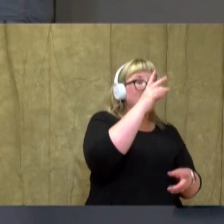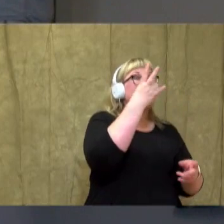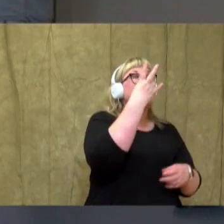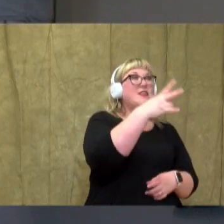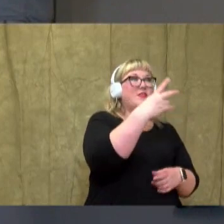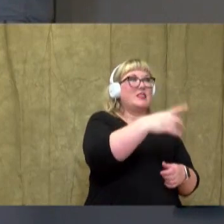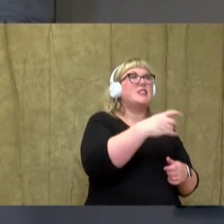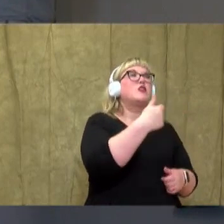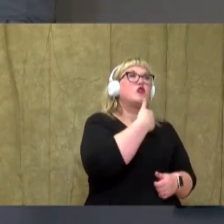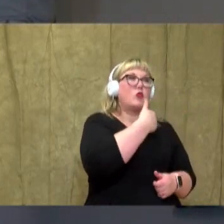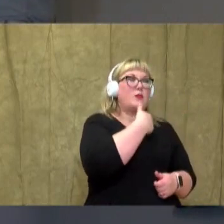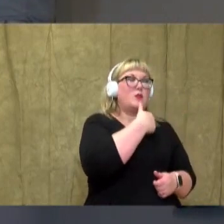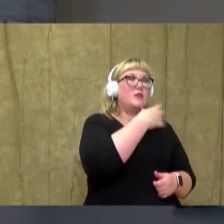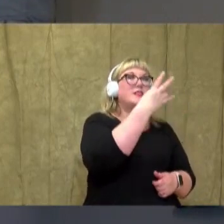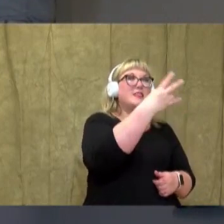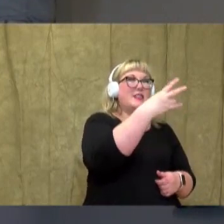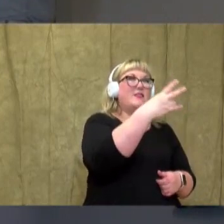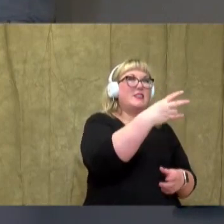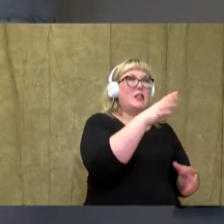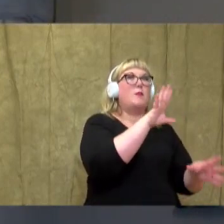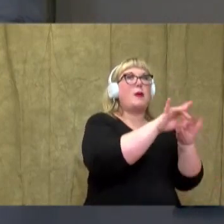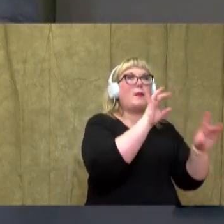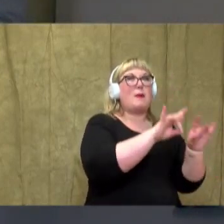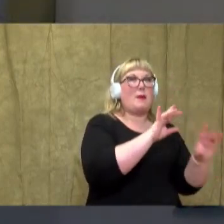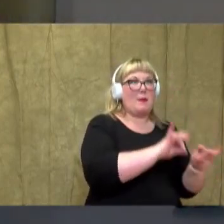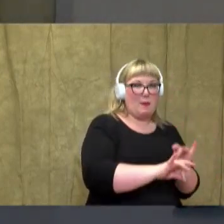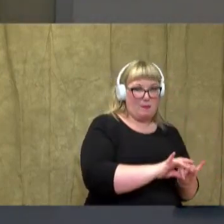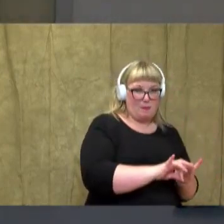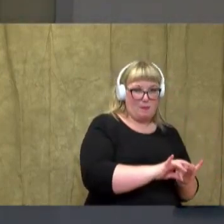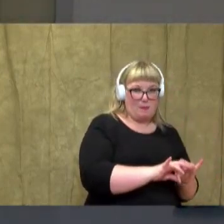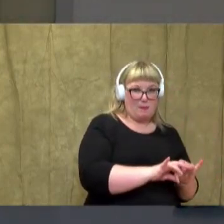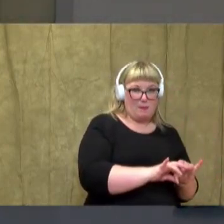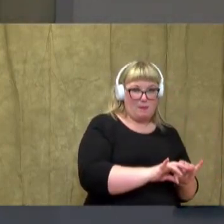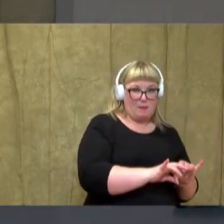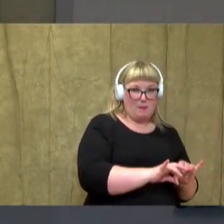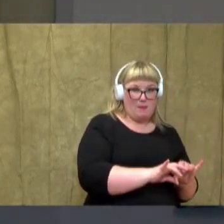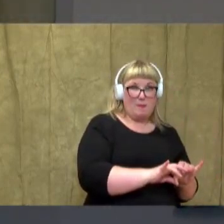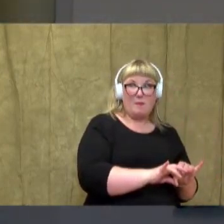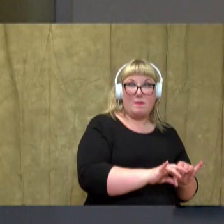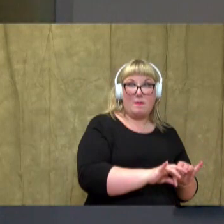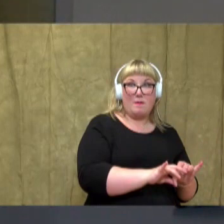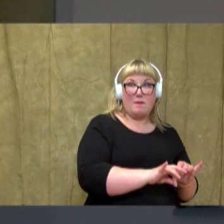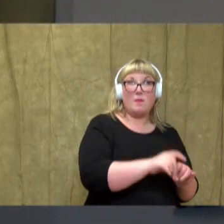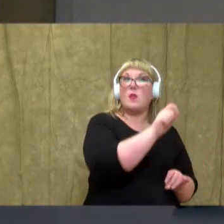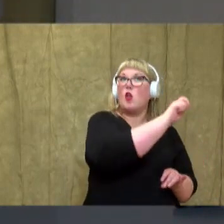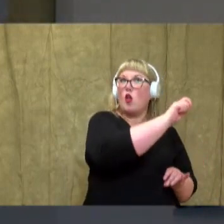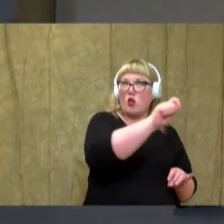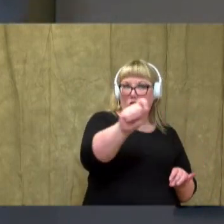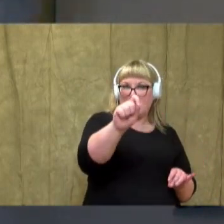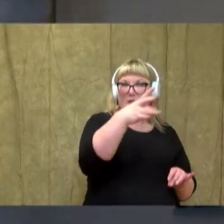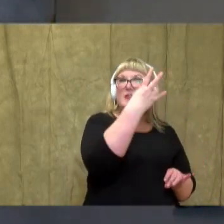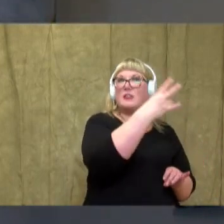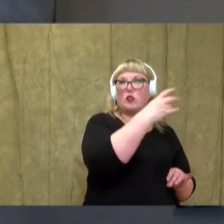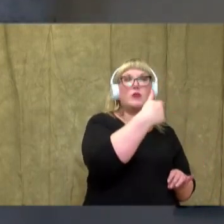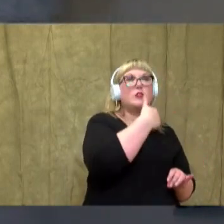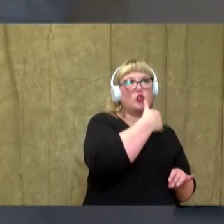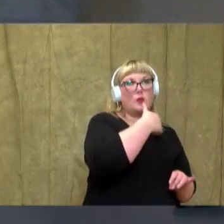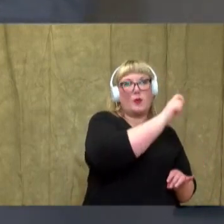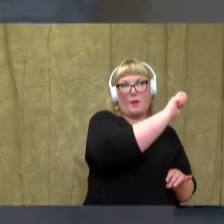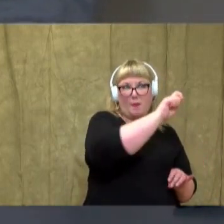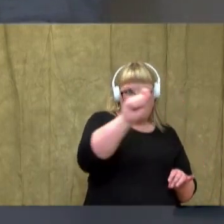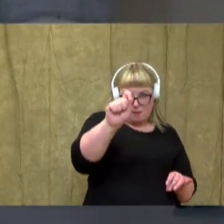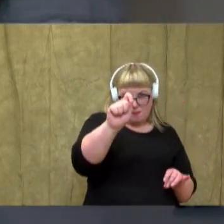picked 17 strawberries. All right? We're going to underline that she had 17